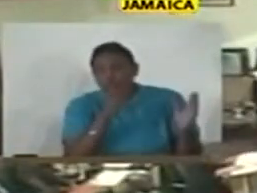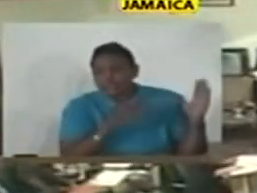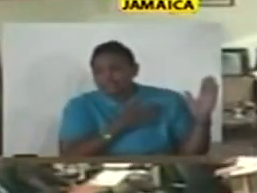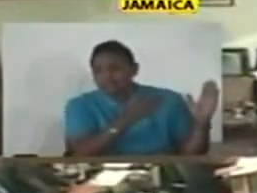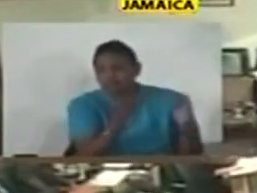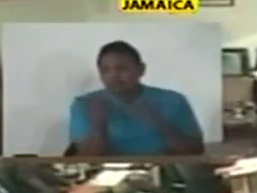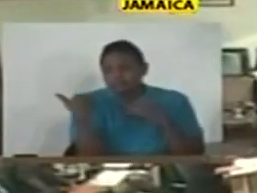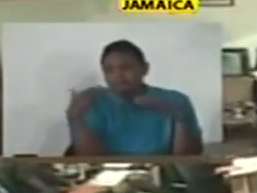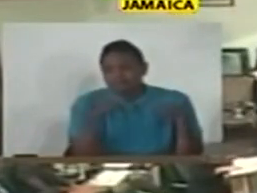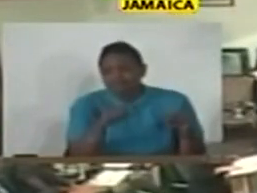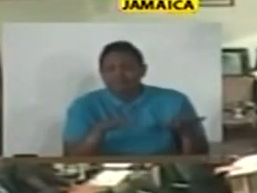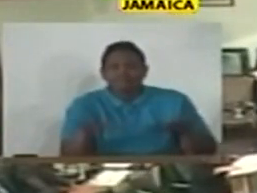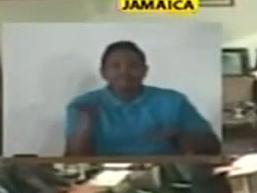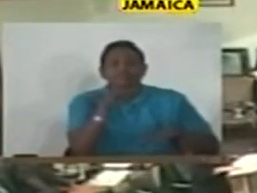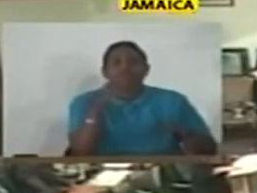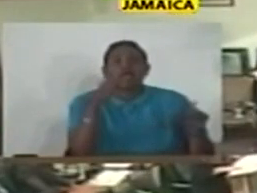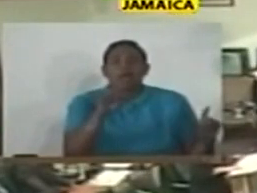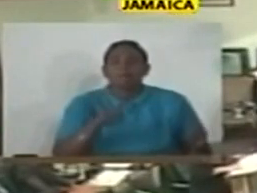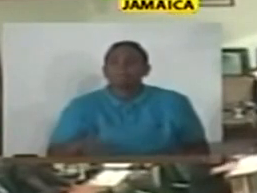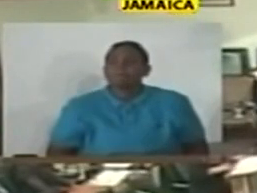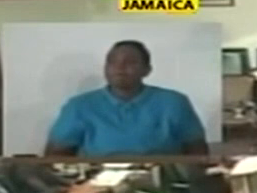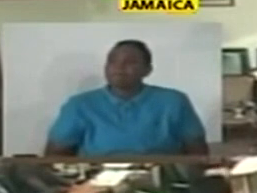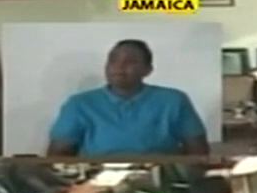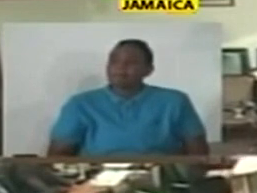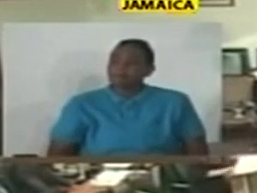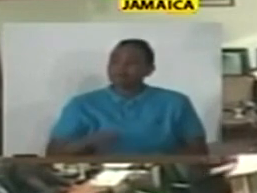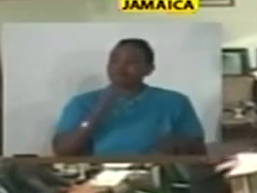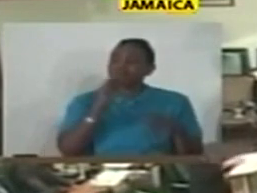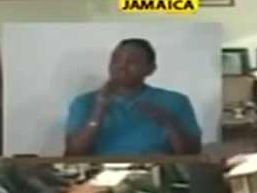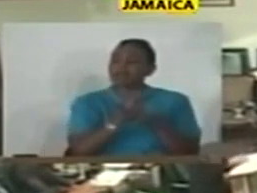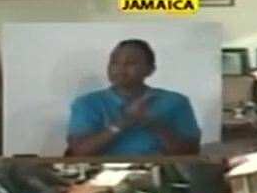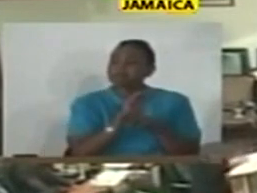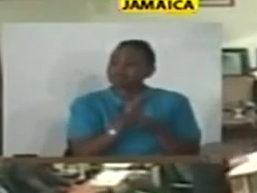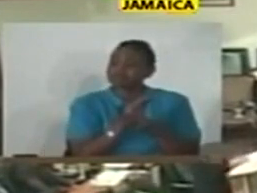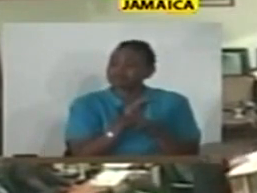hands. Mr. Speaker, the ministry's